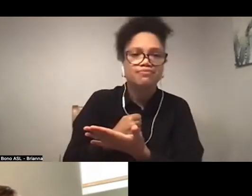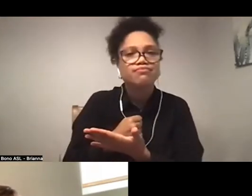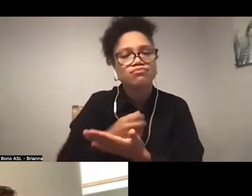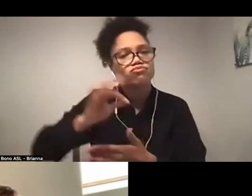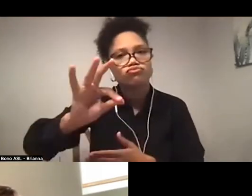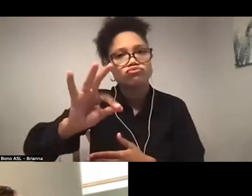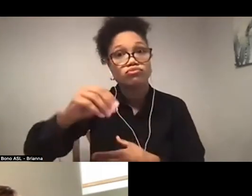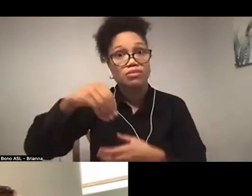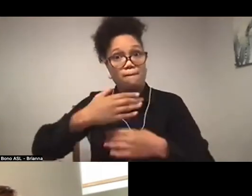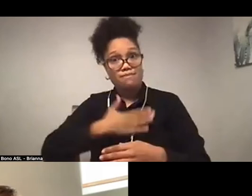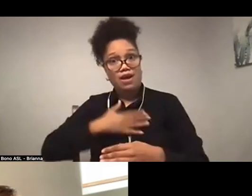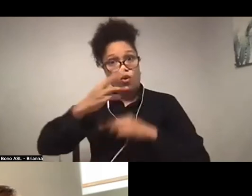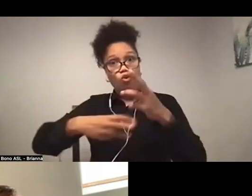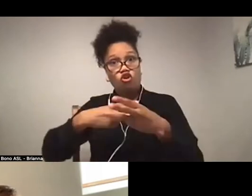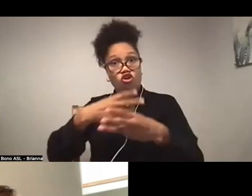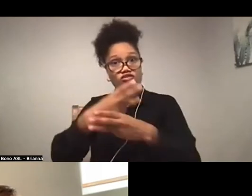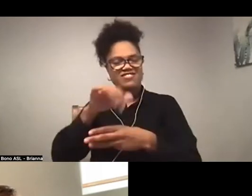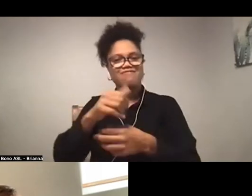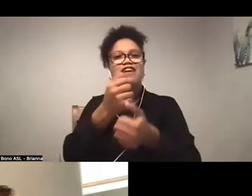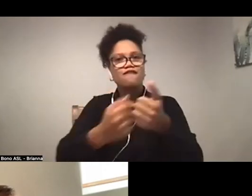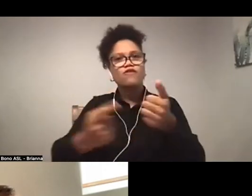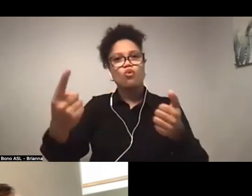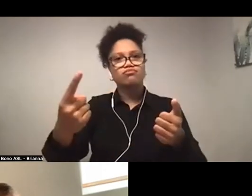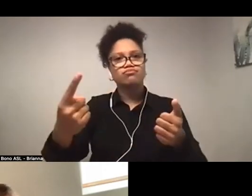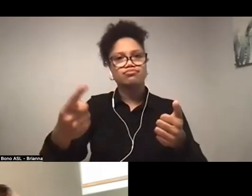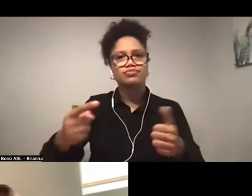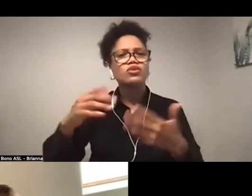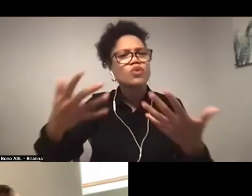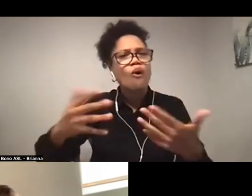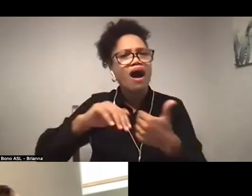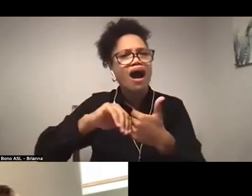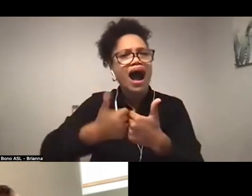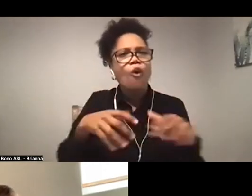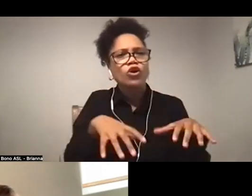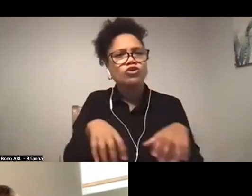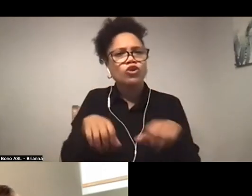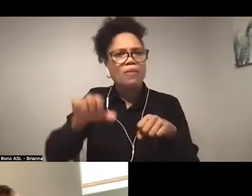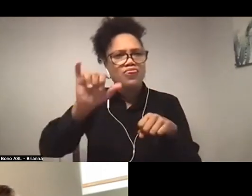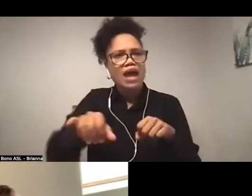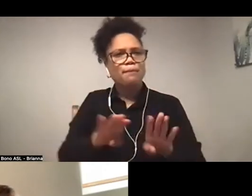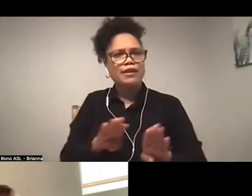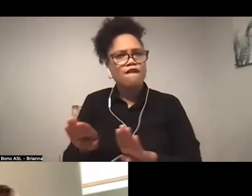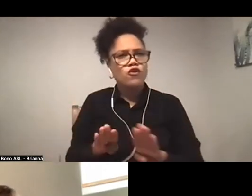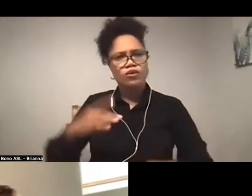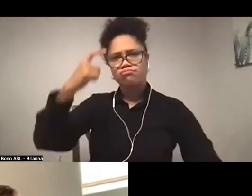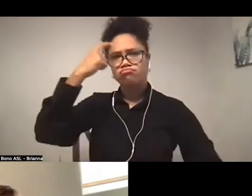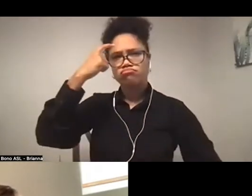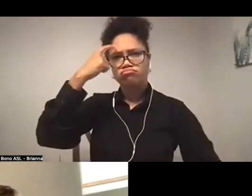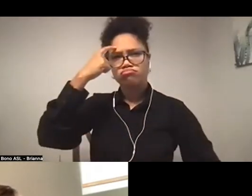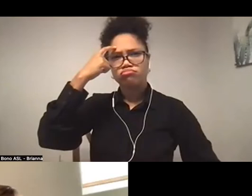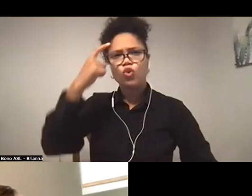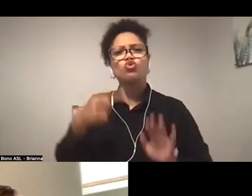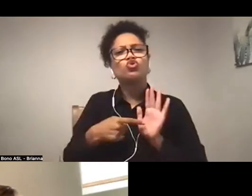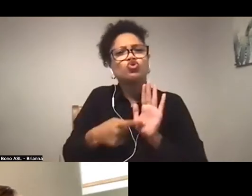everyone. So how do we really adopt an ethic that reflects